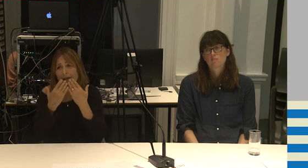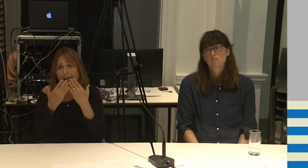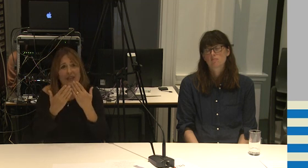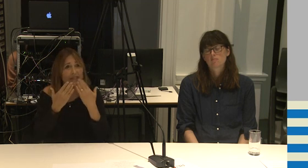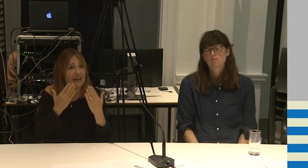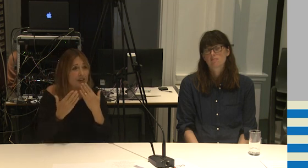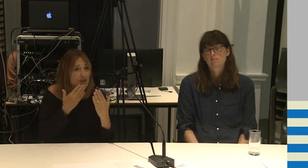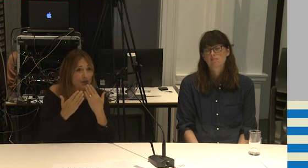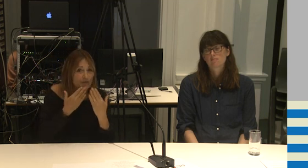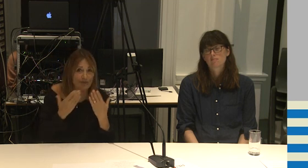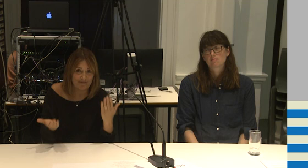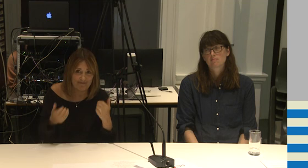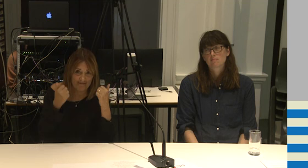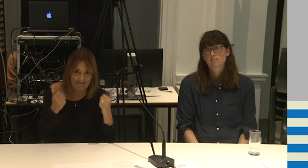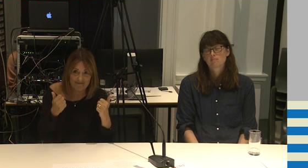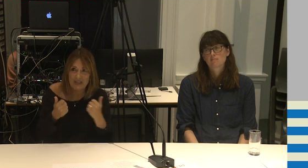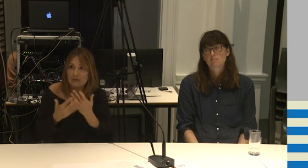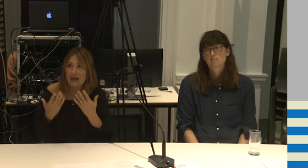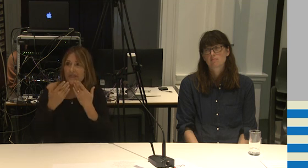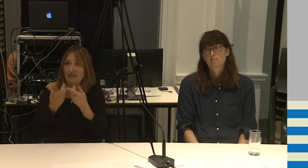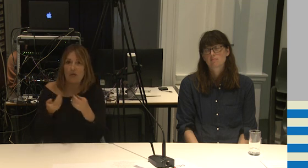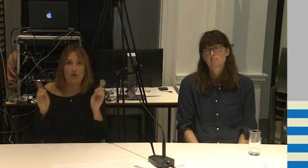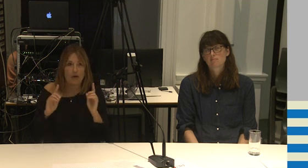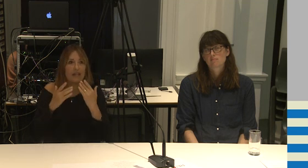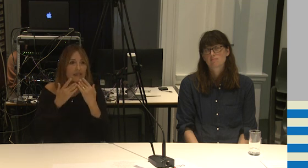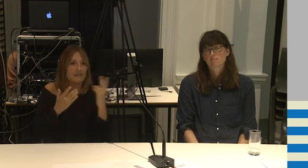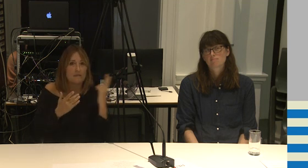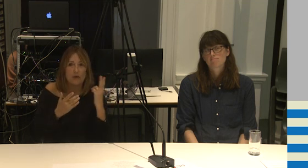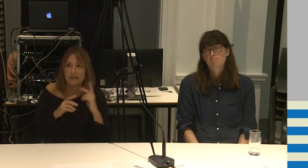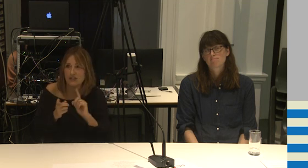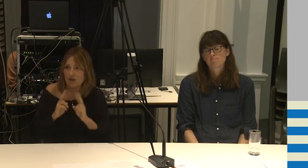much for today. Thank you to everyone for coming, and huge